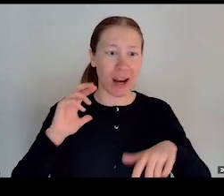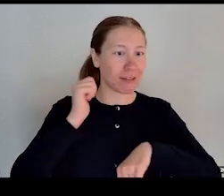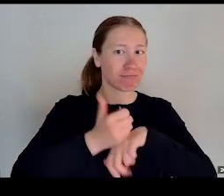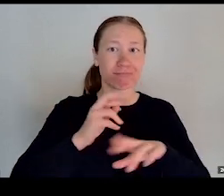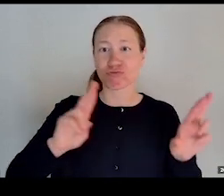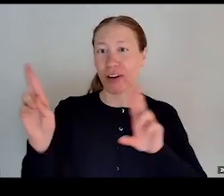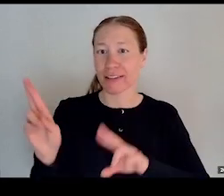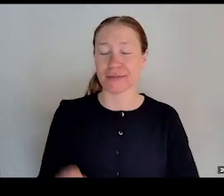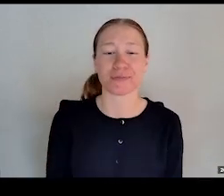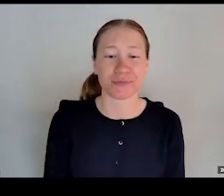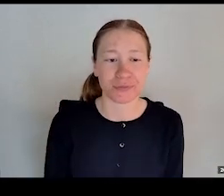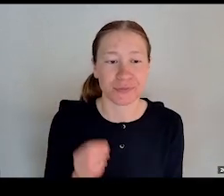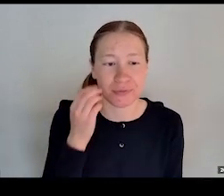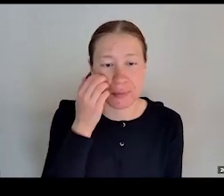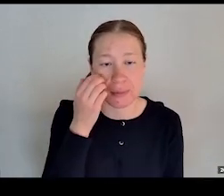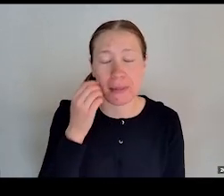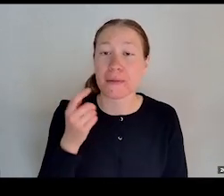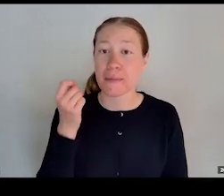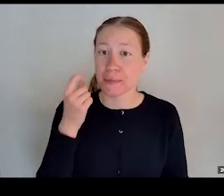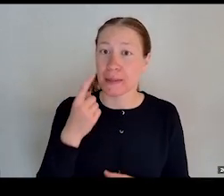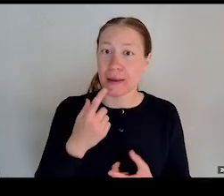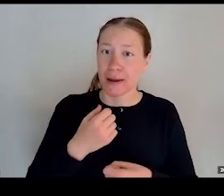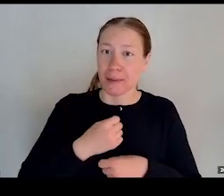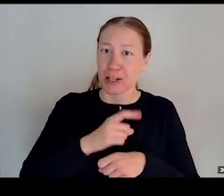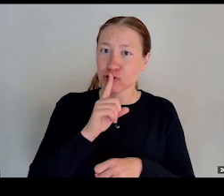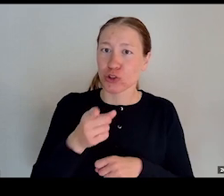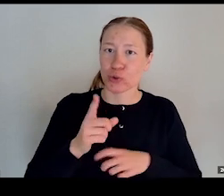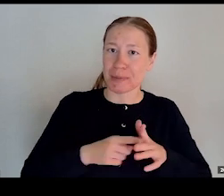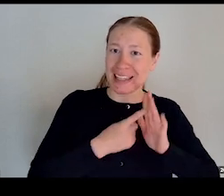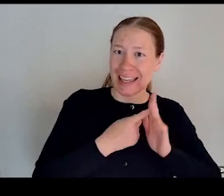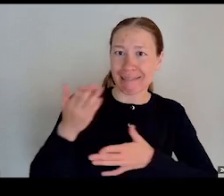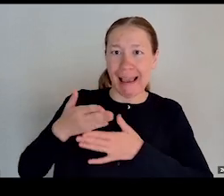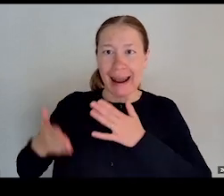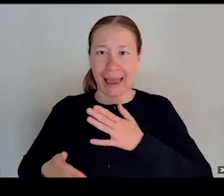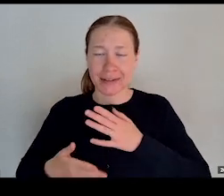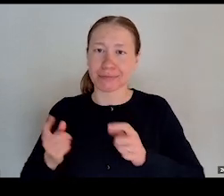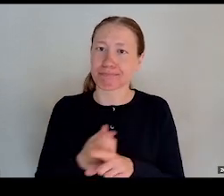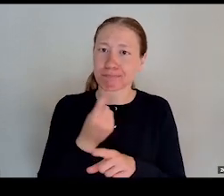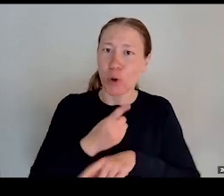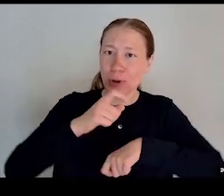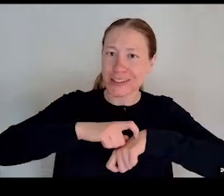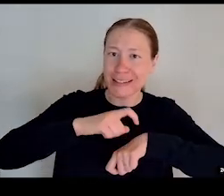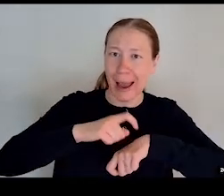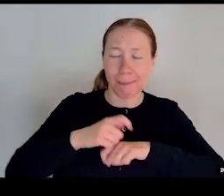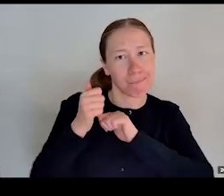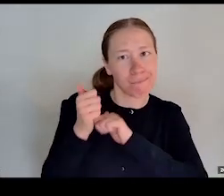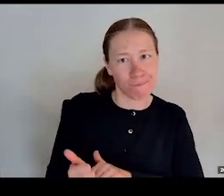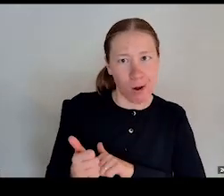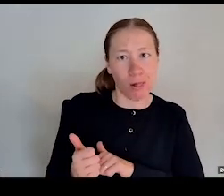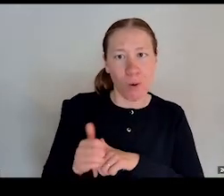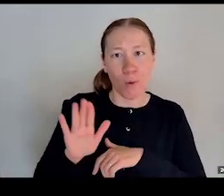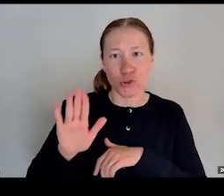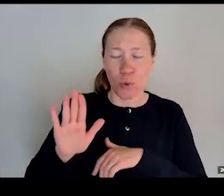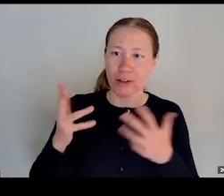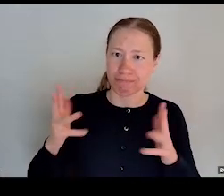needed. And then make sure that you're also starting and ending the meeting on time to remain cognizant of the agenda and time durations